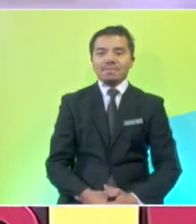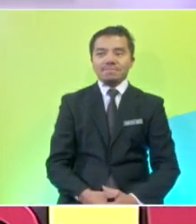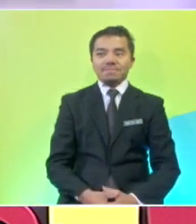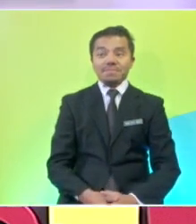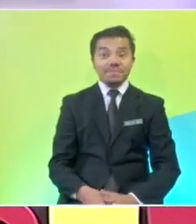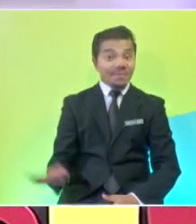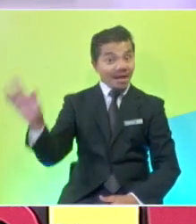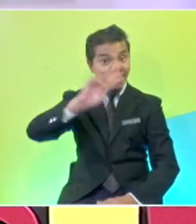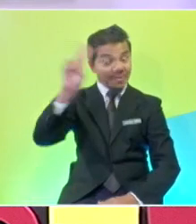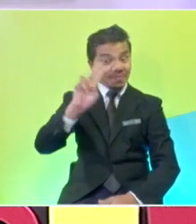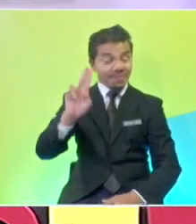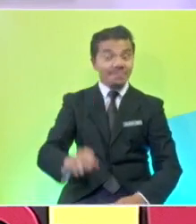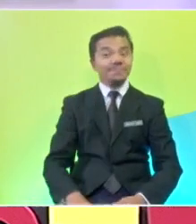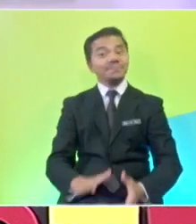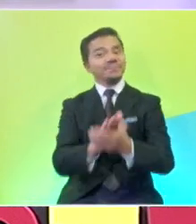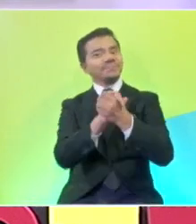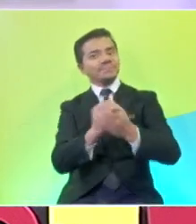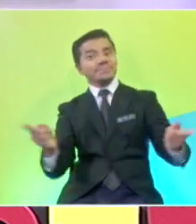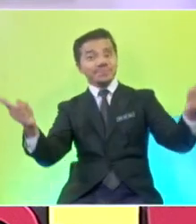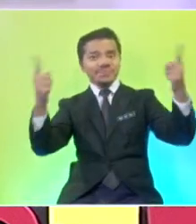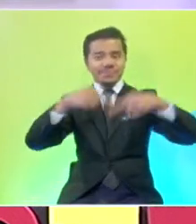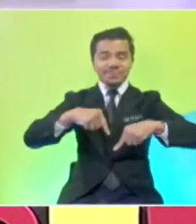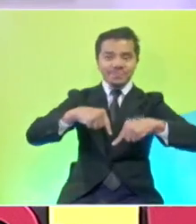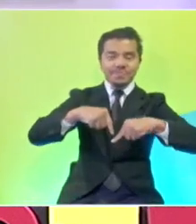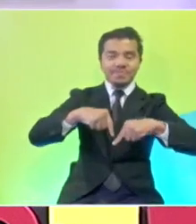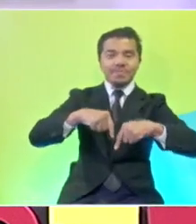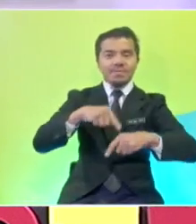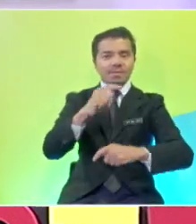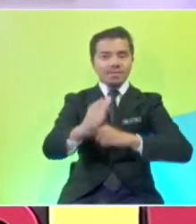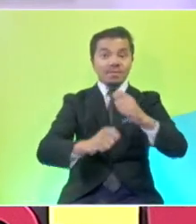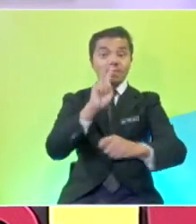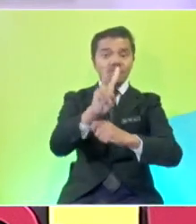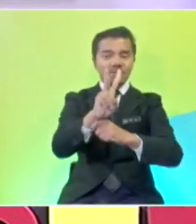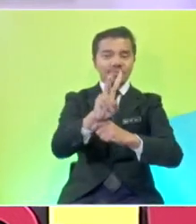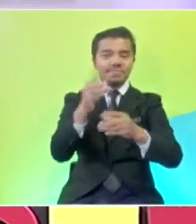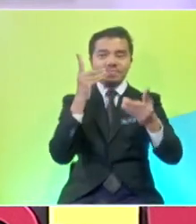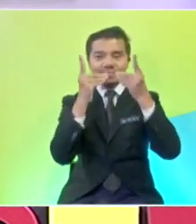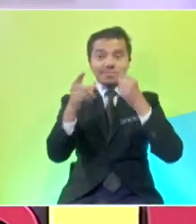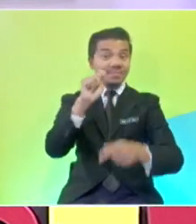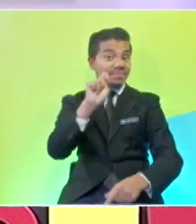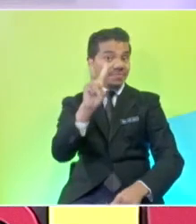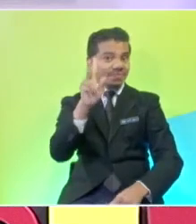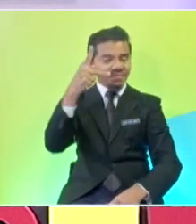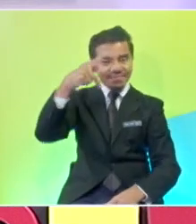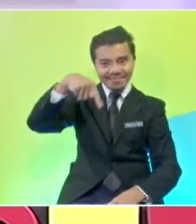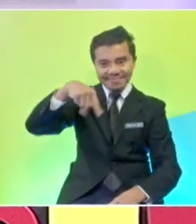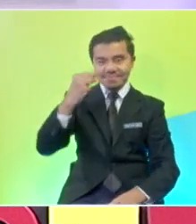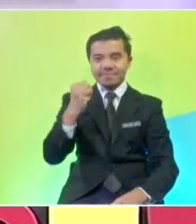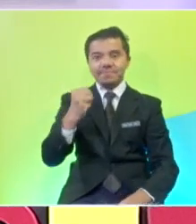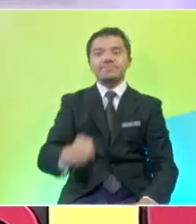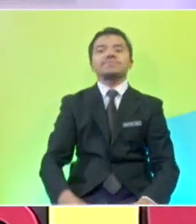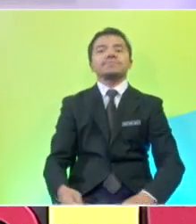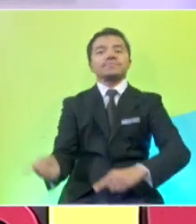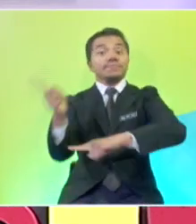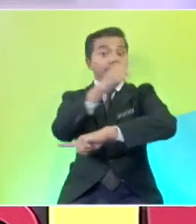Hi everyone, welcome to today's Tahap 2 slot with me, Chris MJ. And as you saw earlier, today I'm